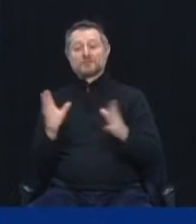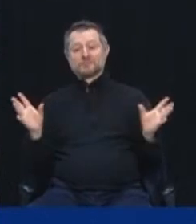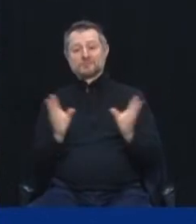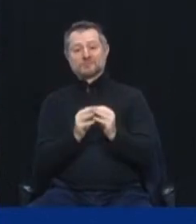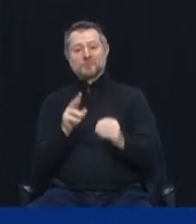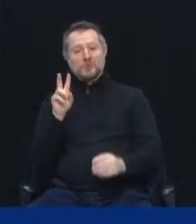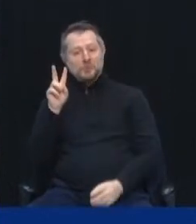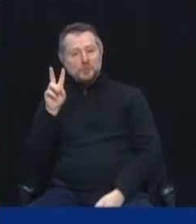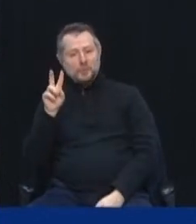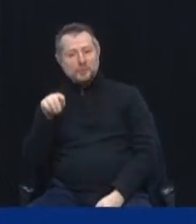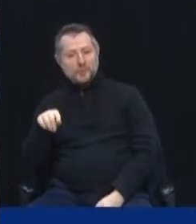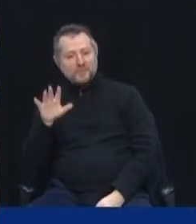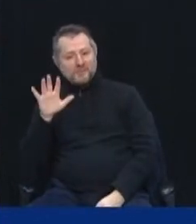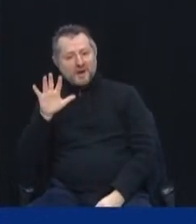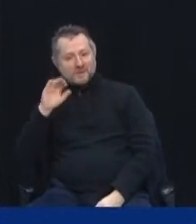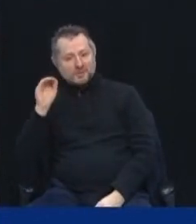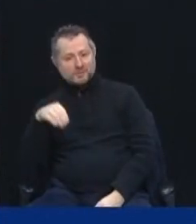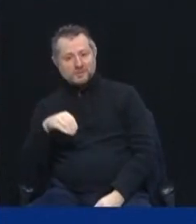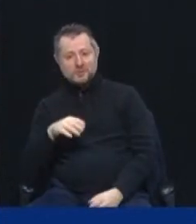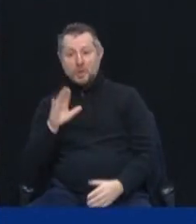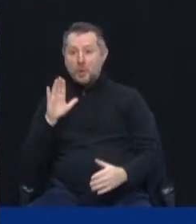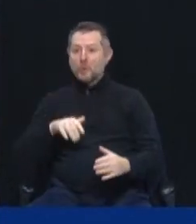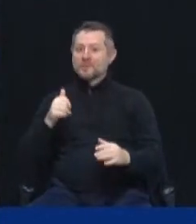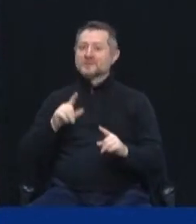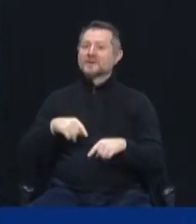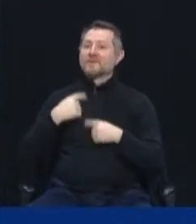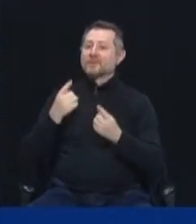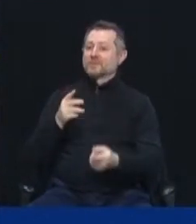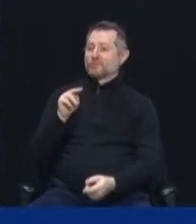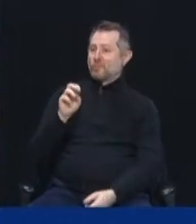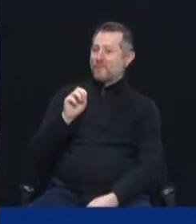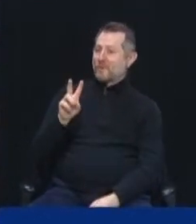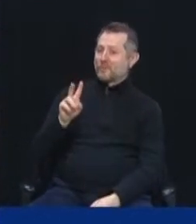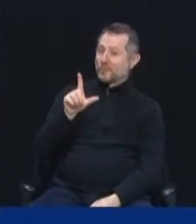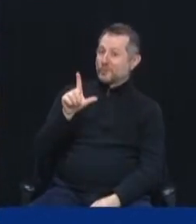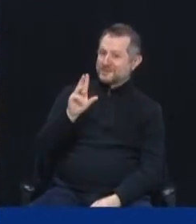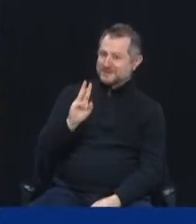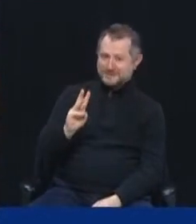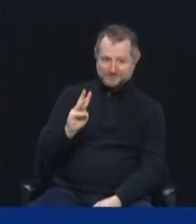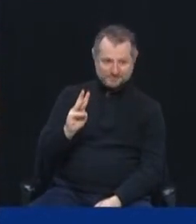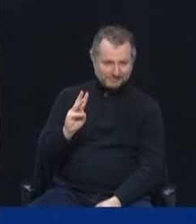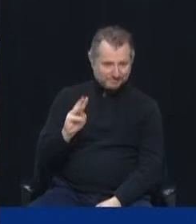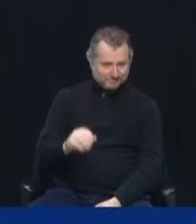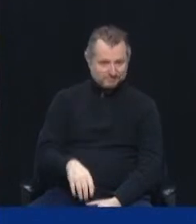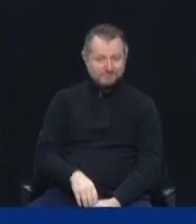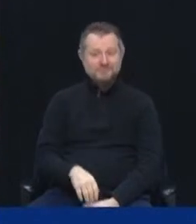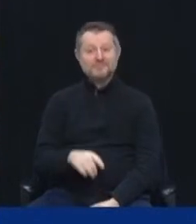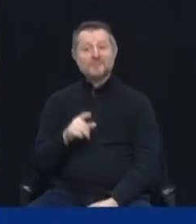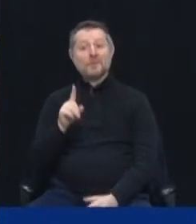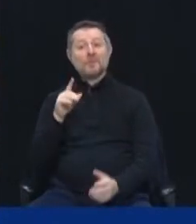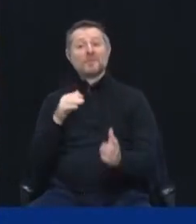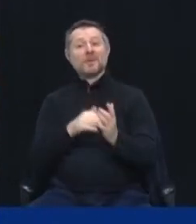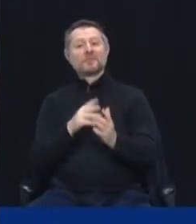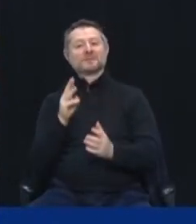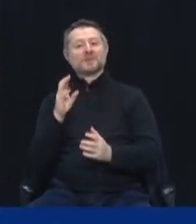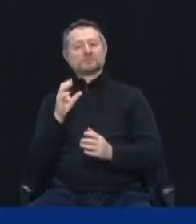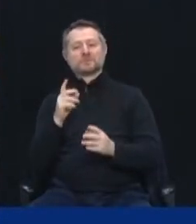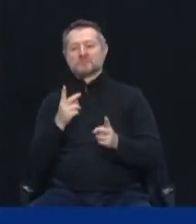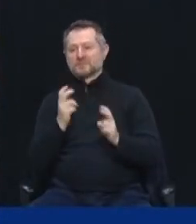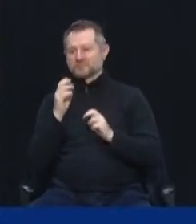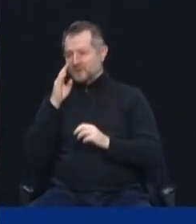since November 26th, and 1,600 patients hospitalized, lowest